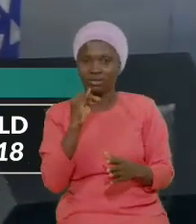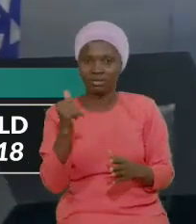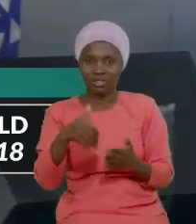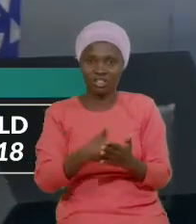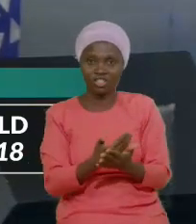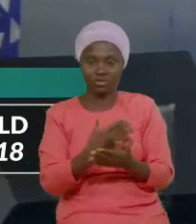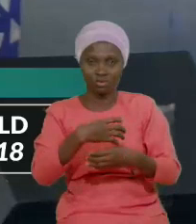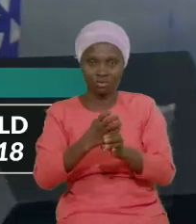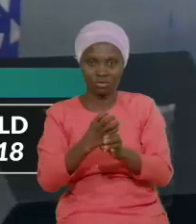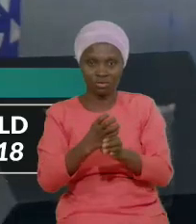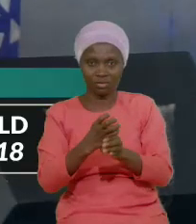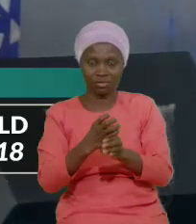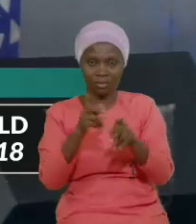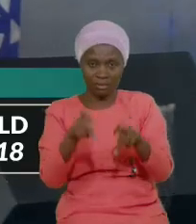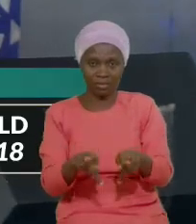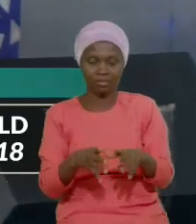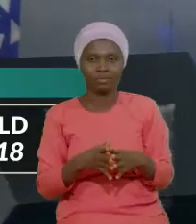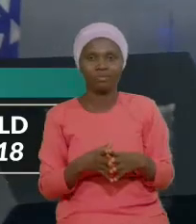creature.